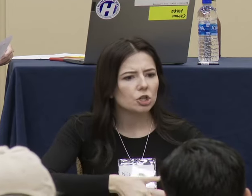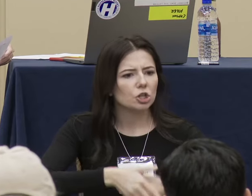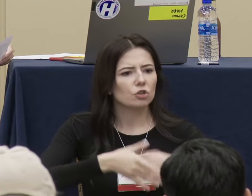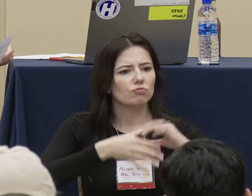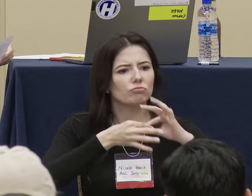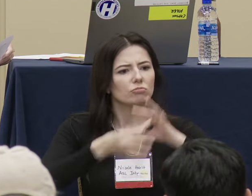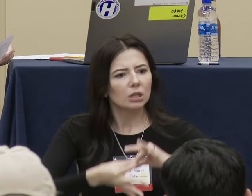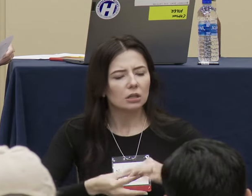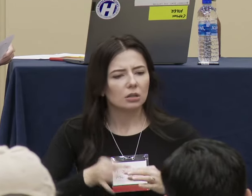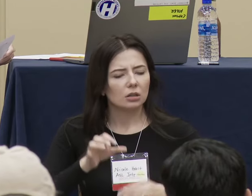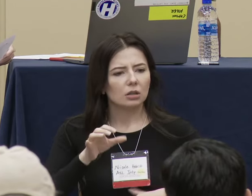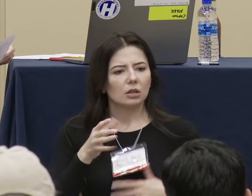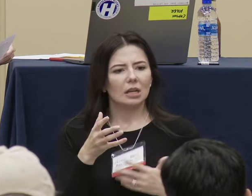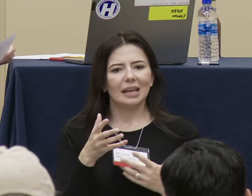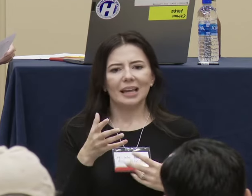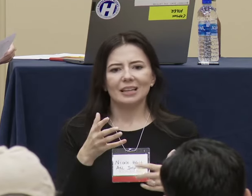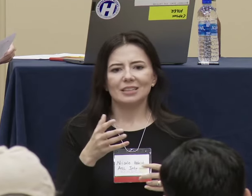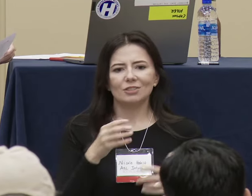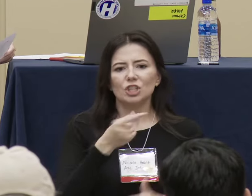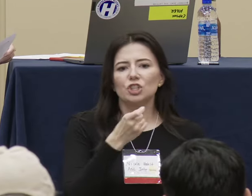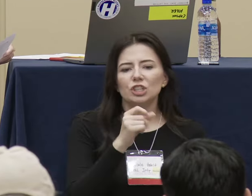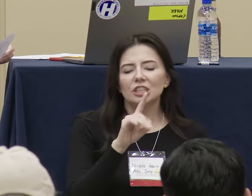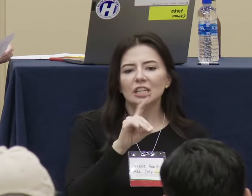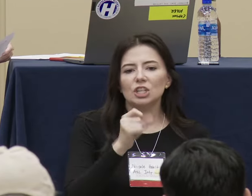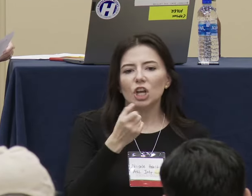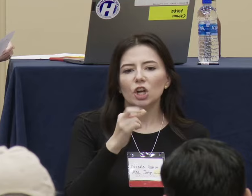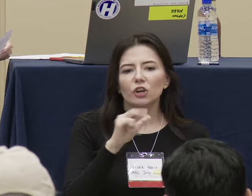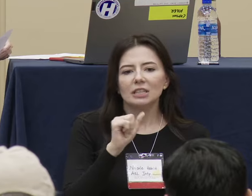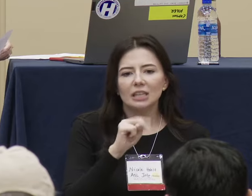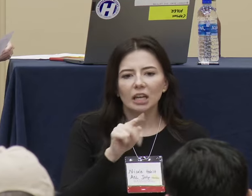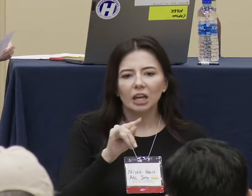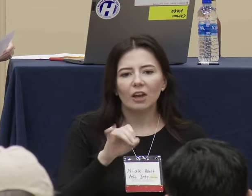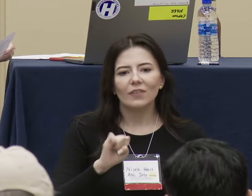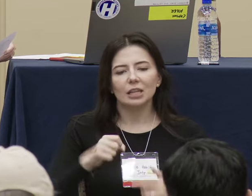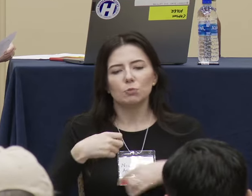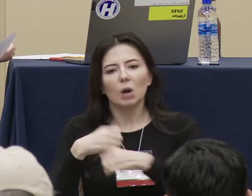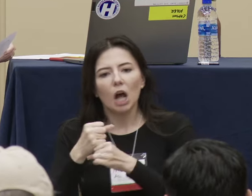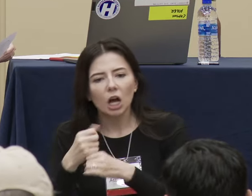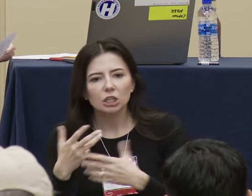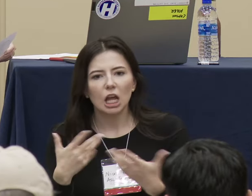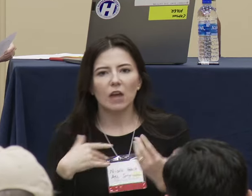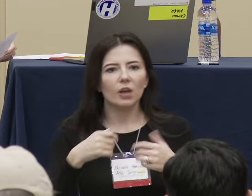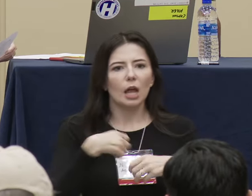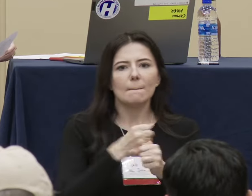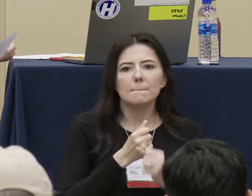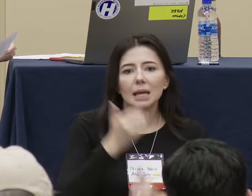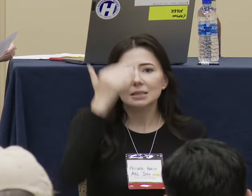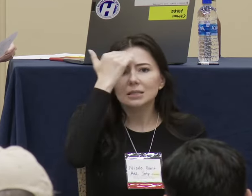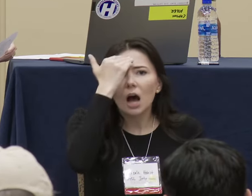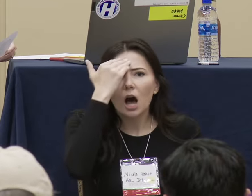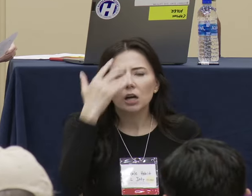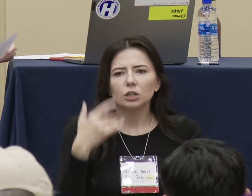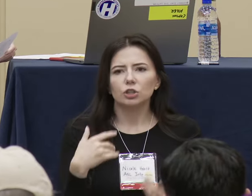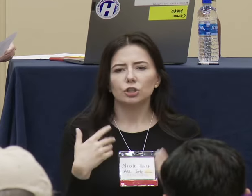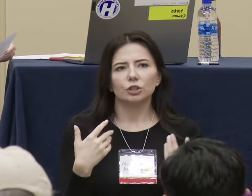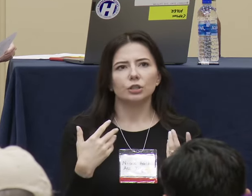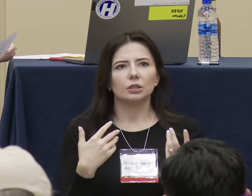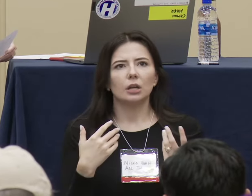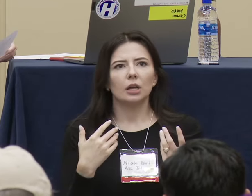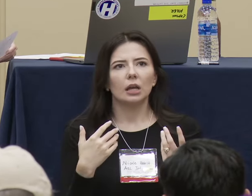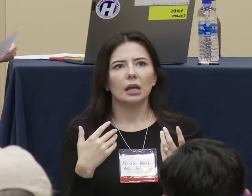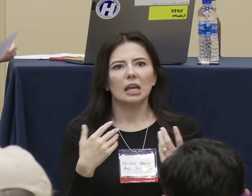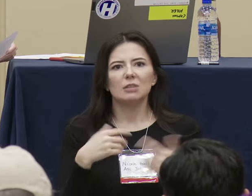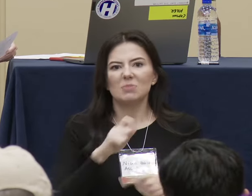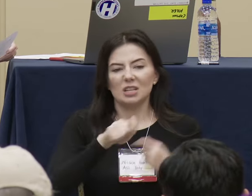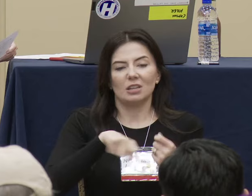also generative, it's productive, it's a way to view the world. It produces knowledge and produces particular ways